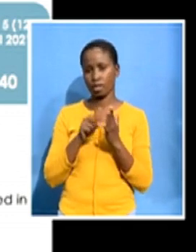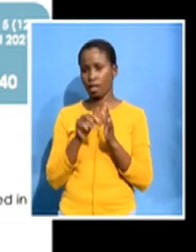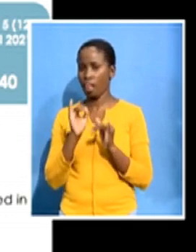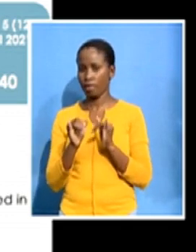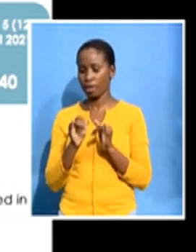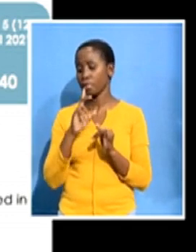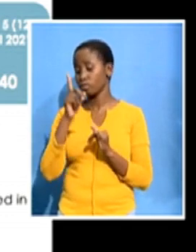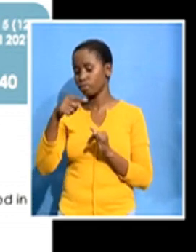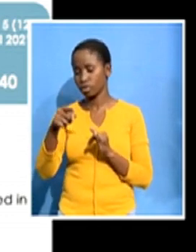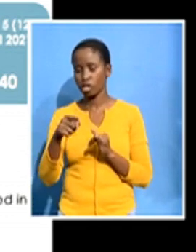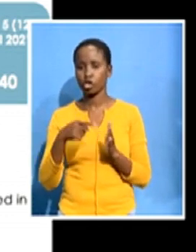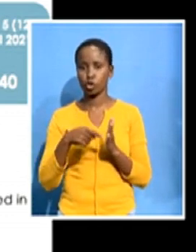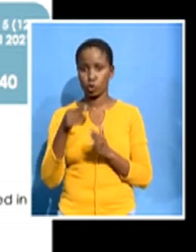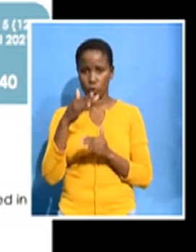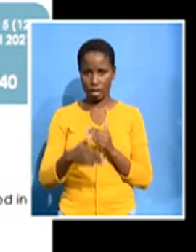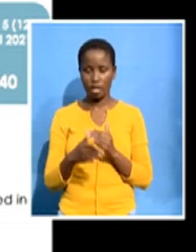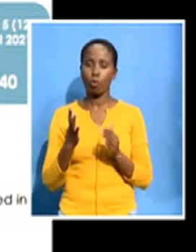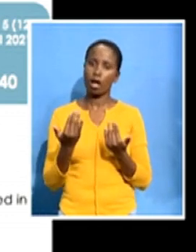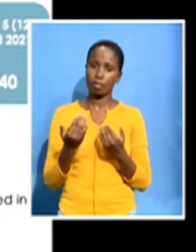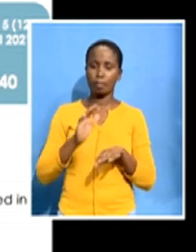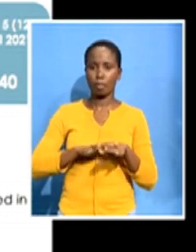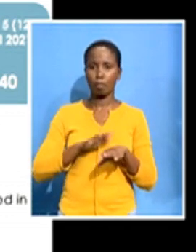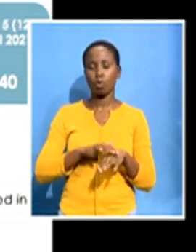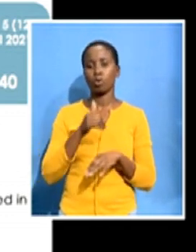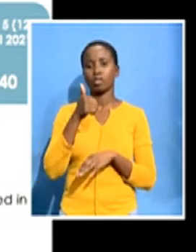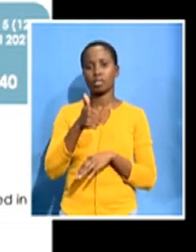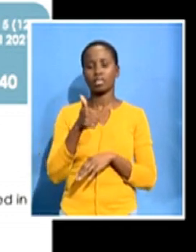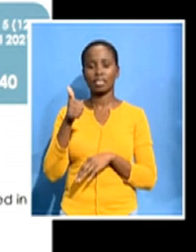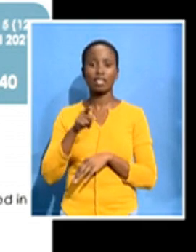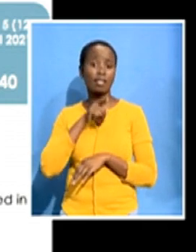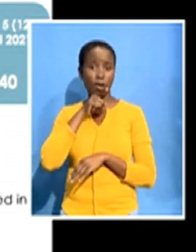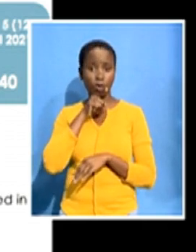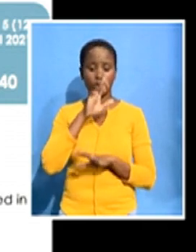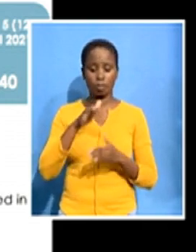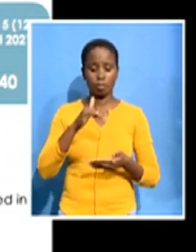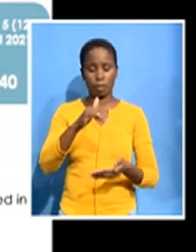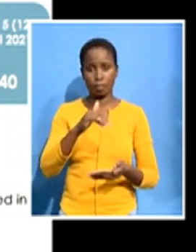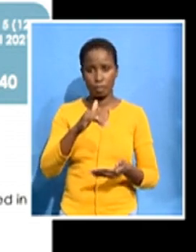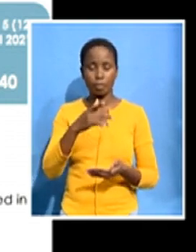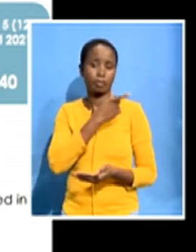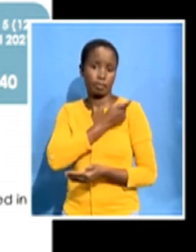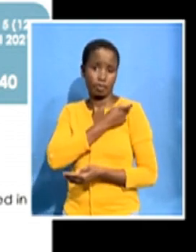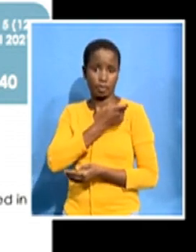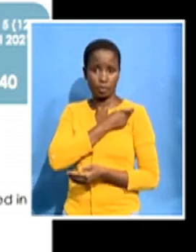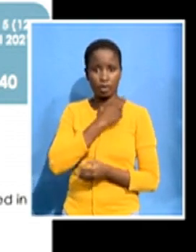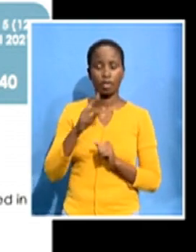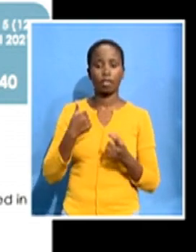another 36,000 doses out of the next and final tranche of 200,000 doses of Johnson & Johnson that is